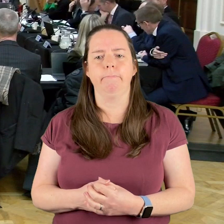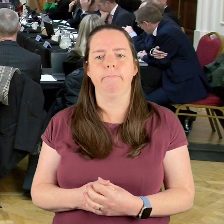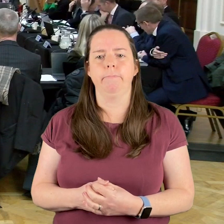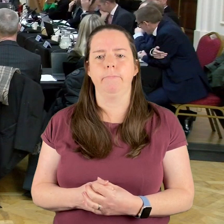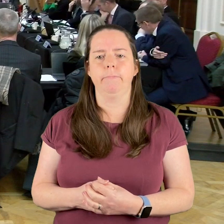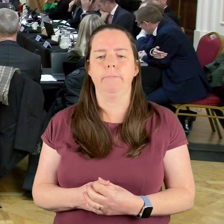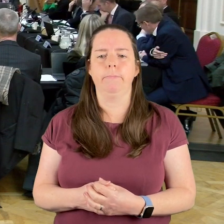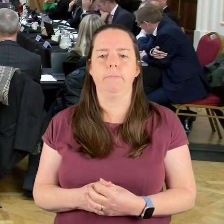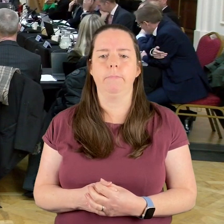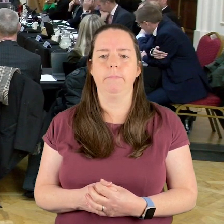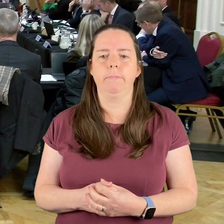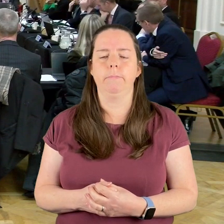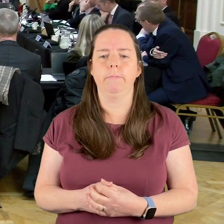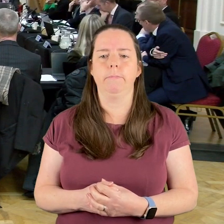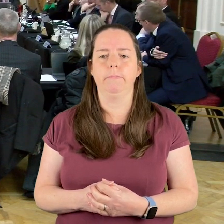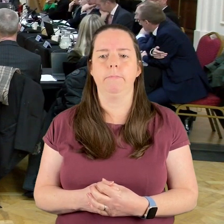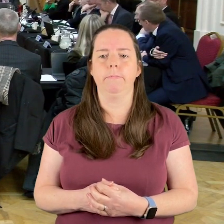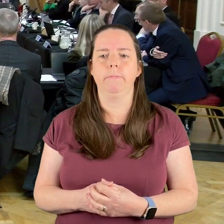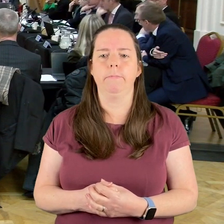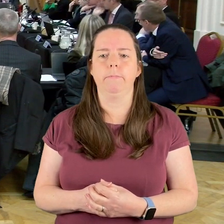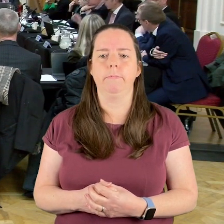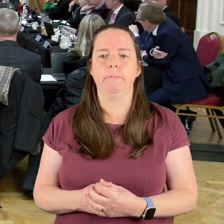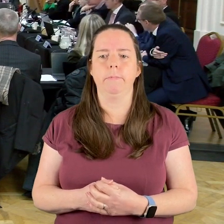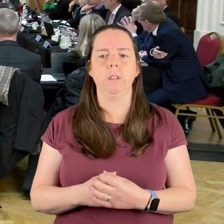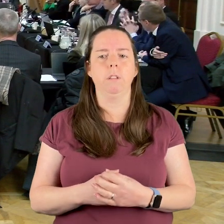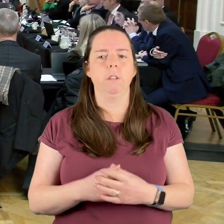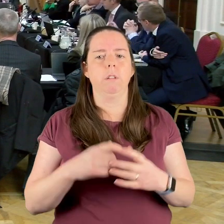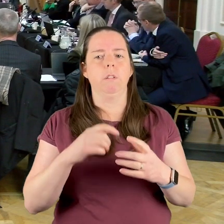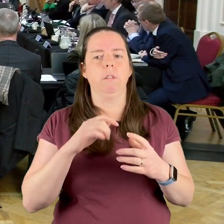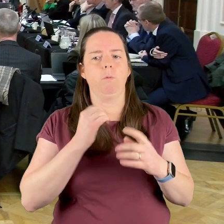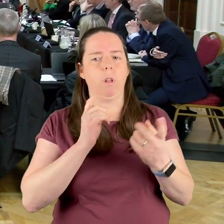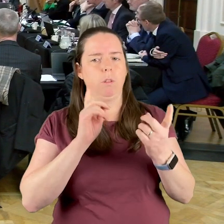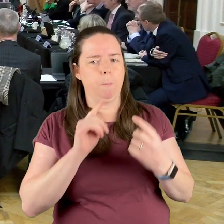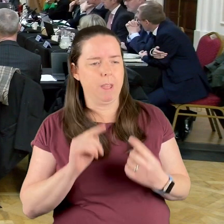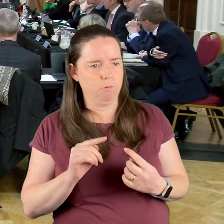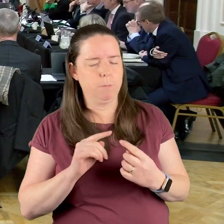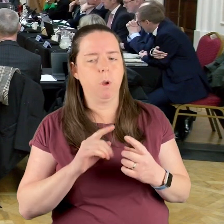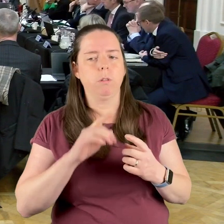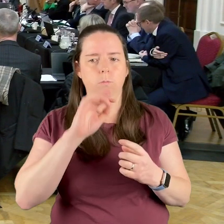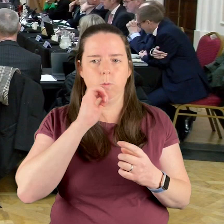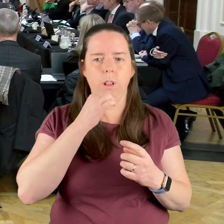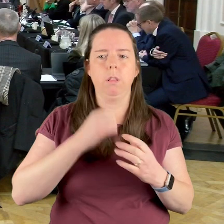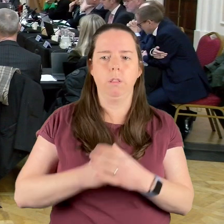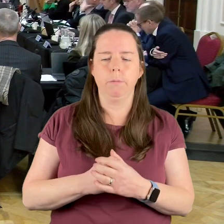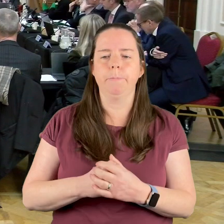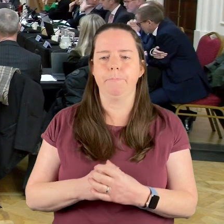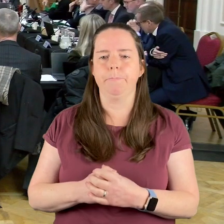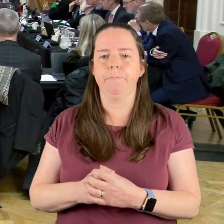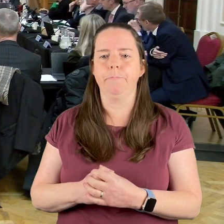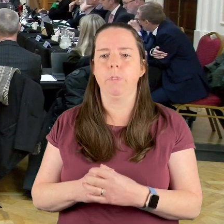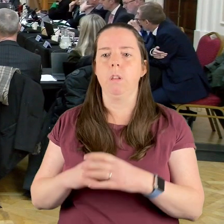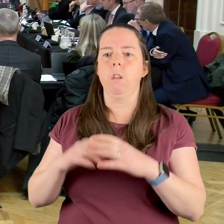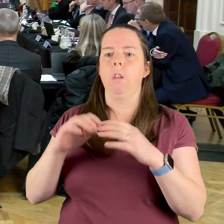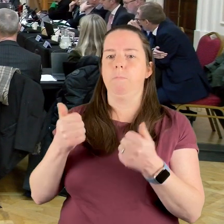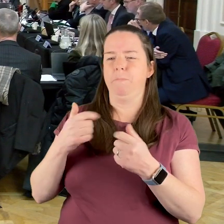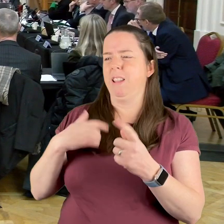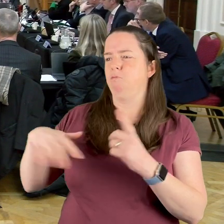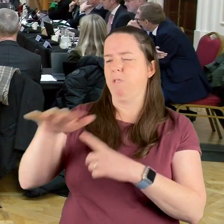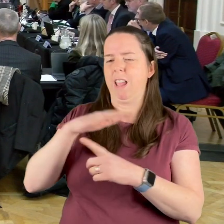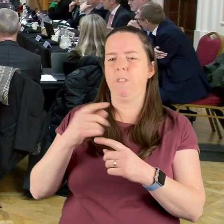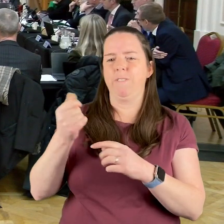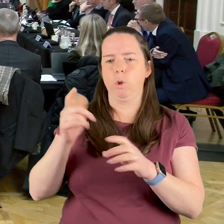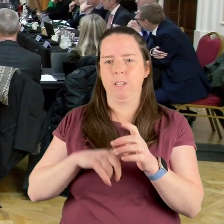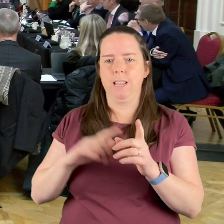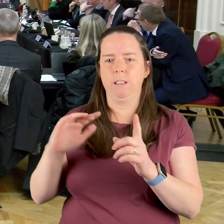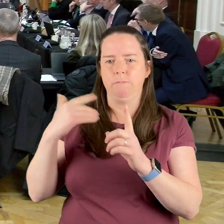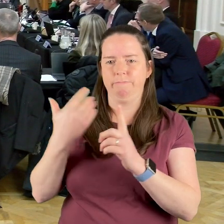create the environment to get that change. And then I'll come back